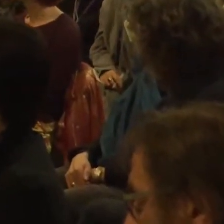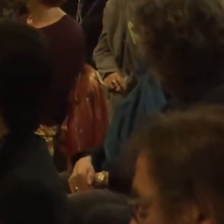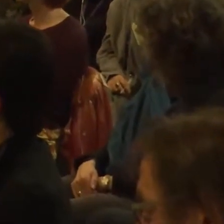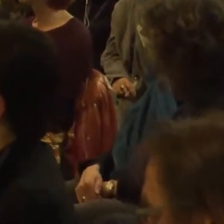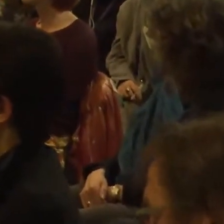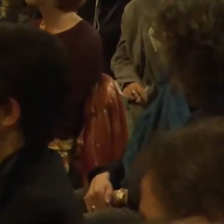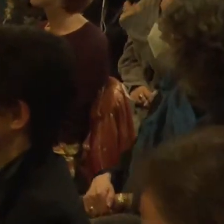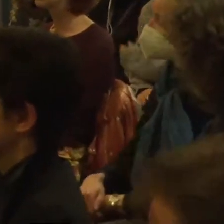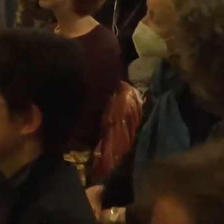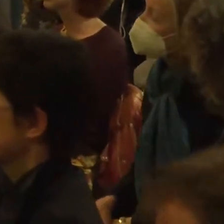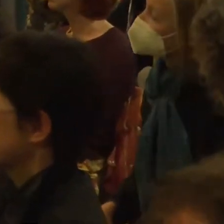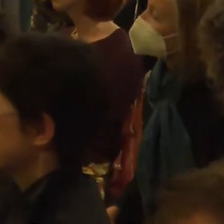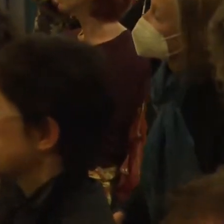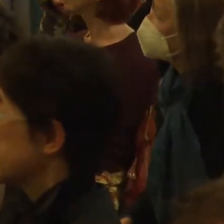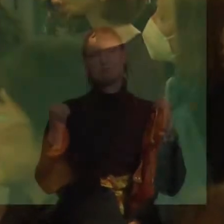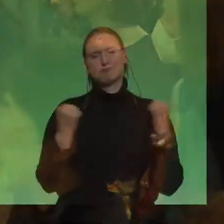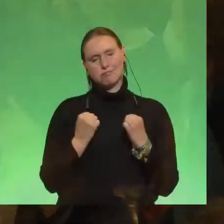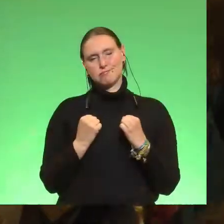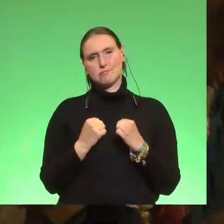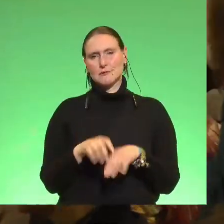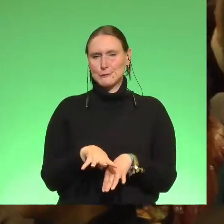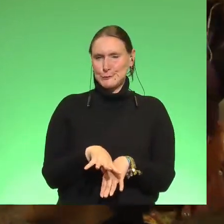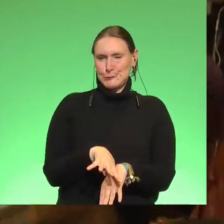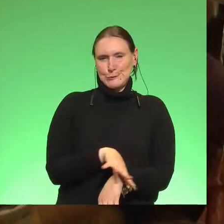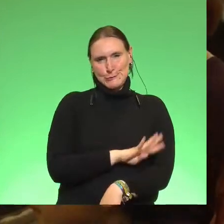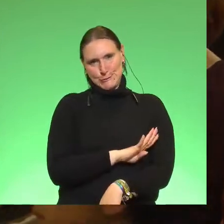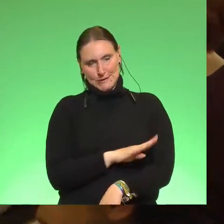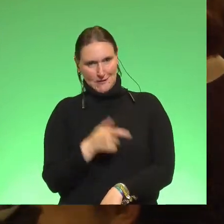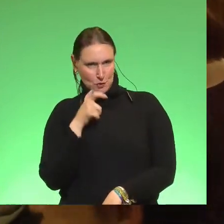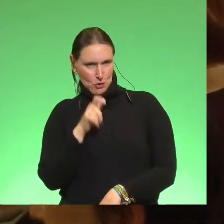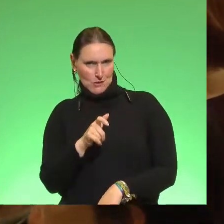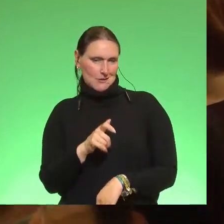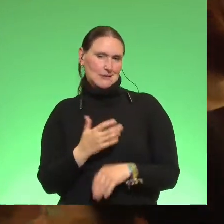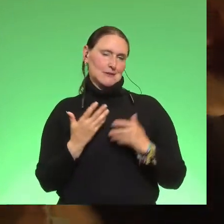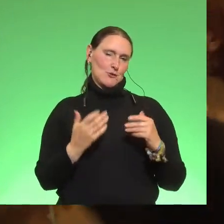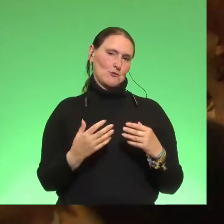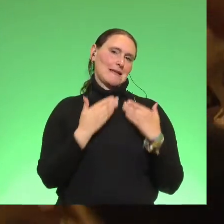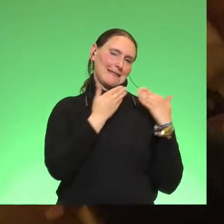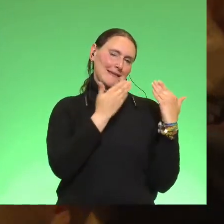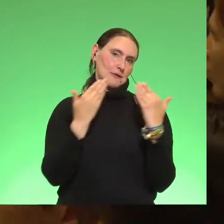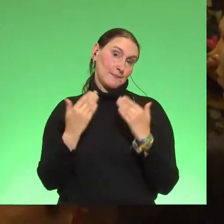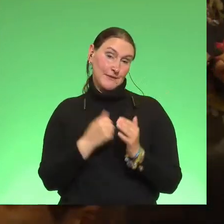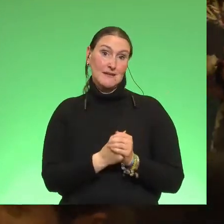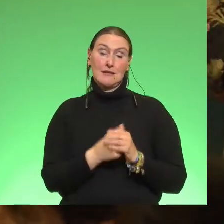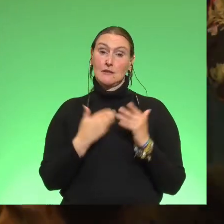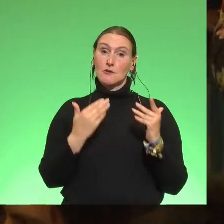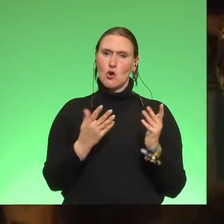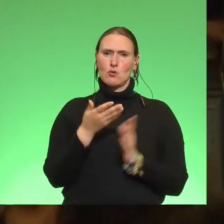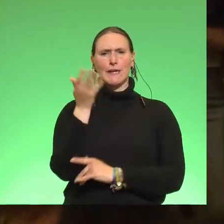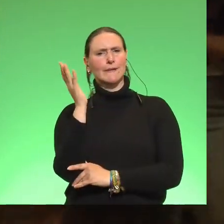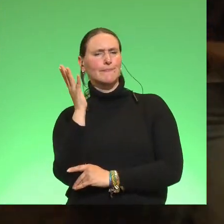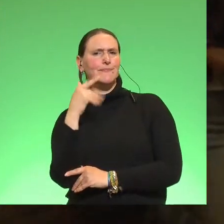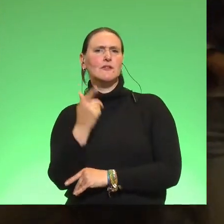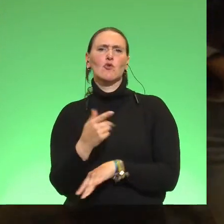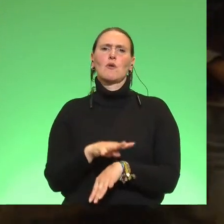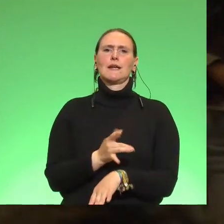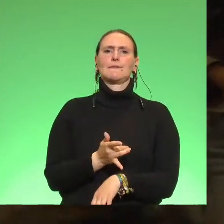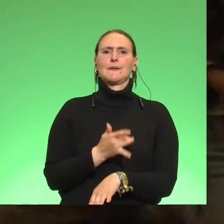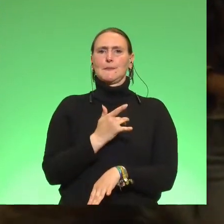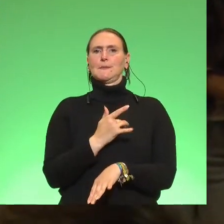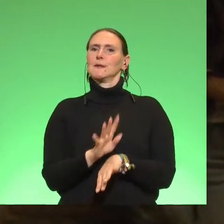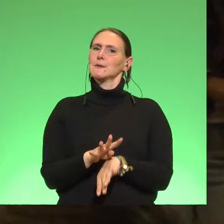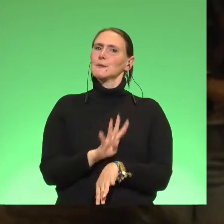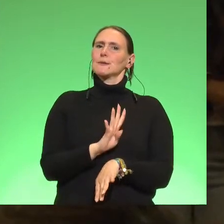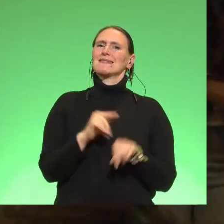that you touched and that made me think a lot during your talk, and it's the aspect of